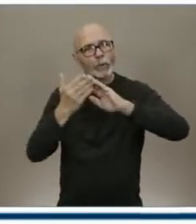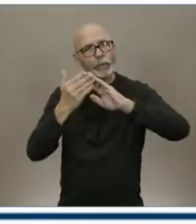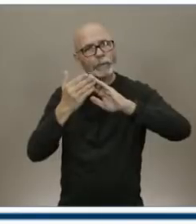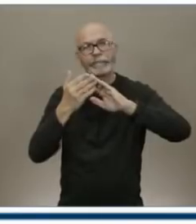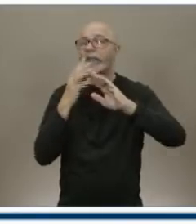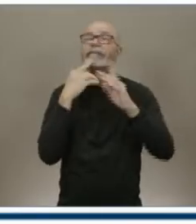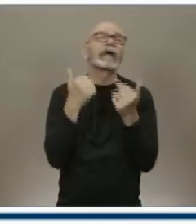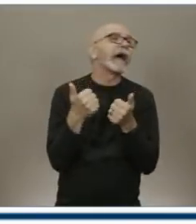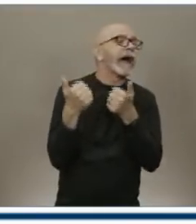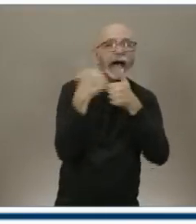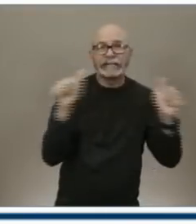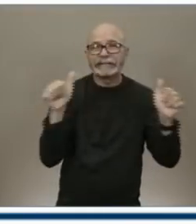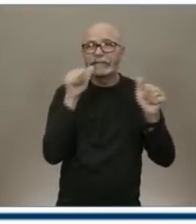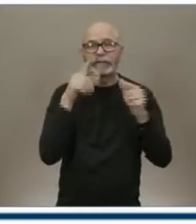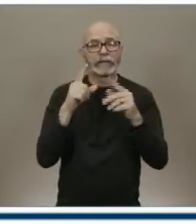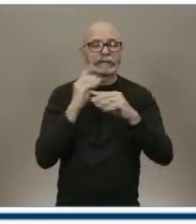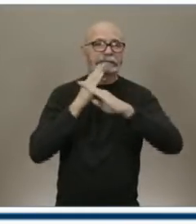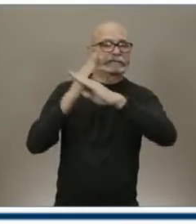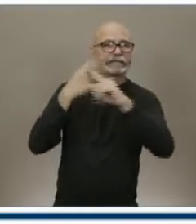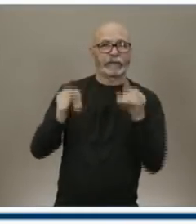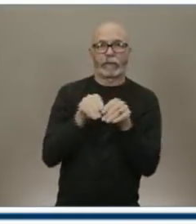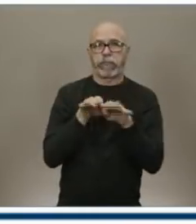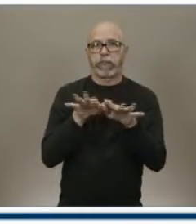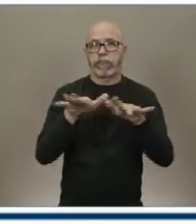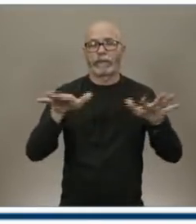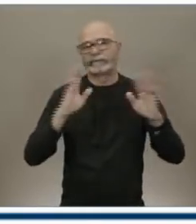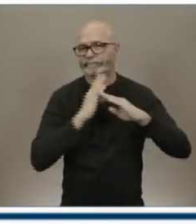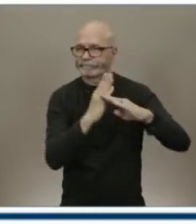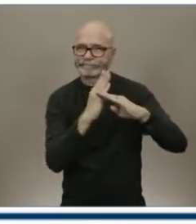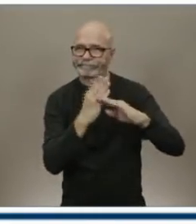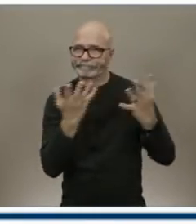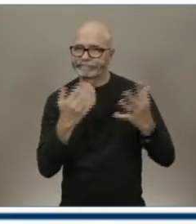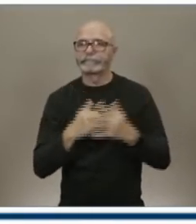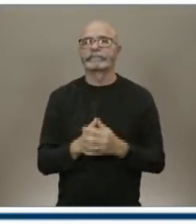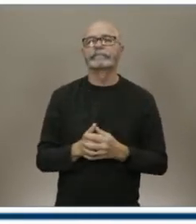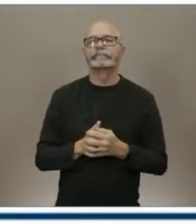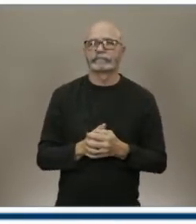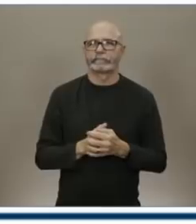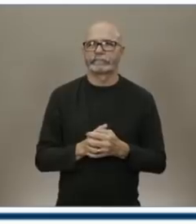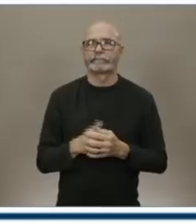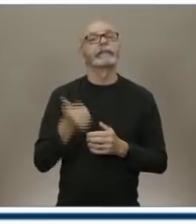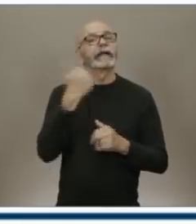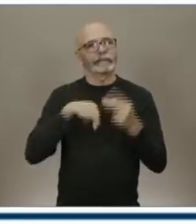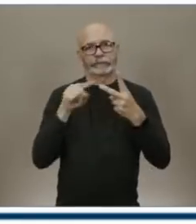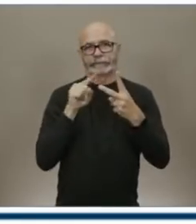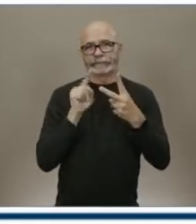spread. Today we are also reporting a second case at Shannon